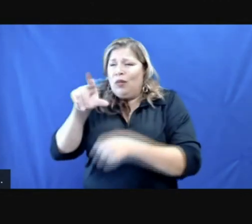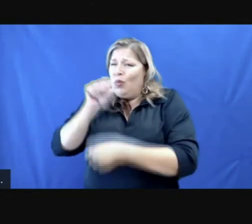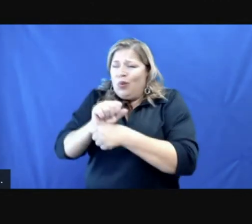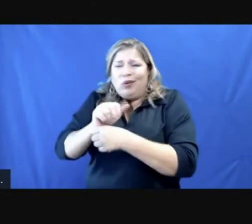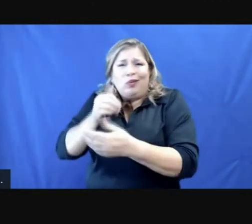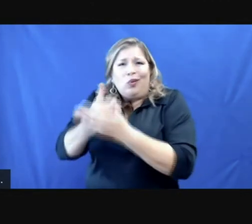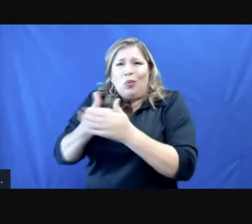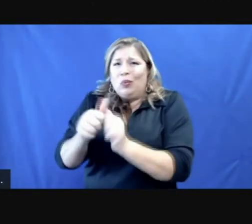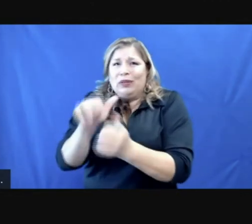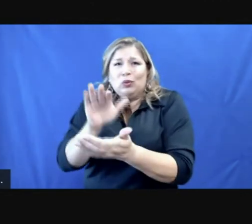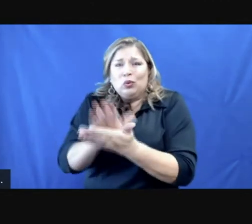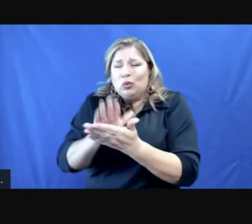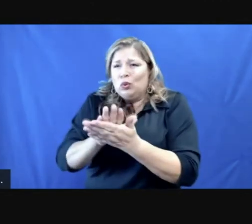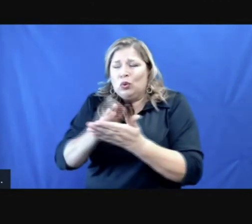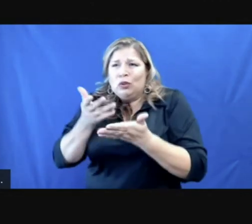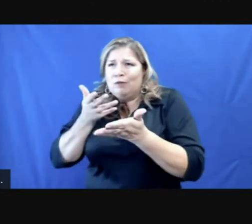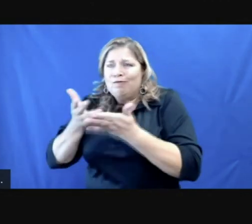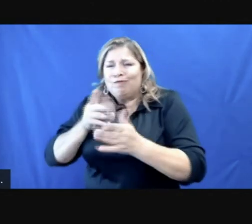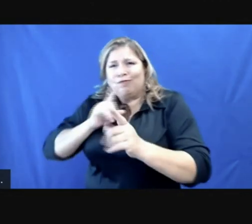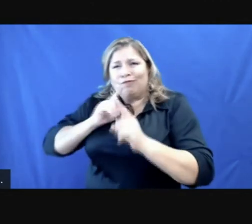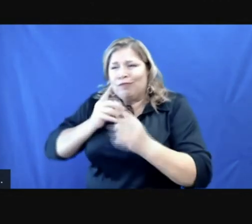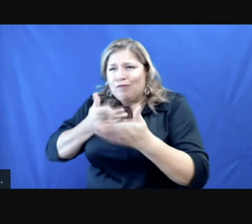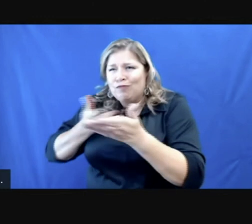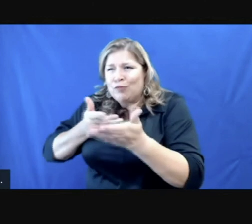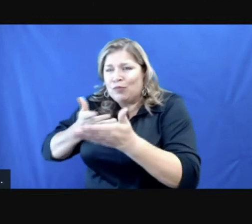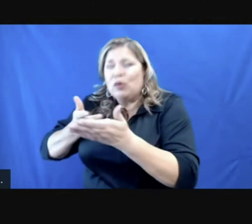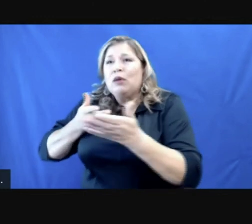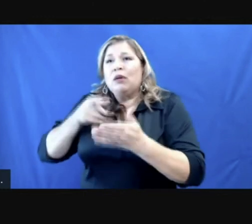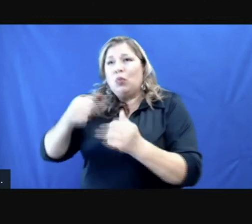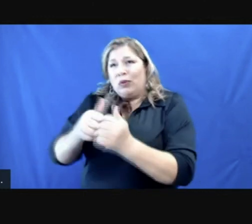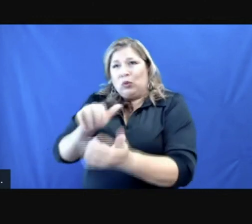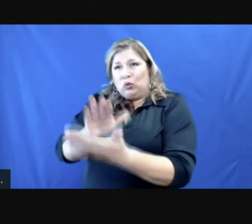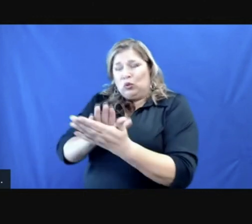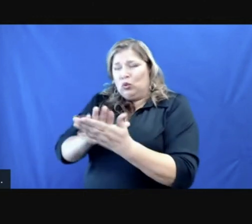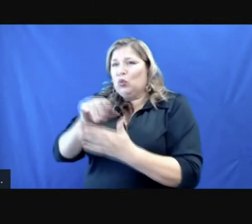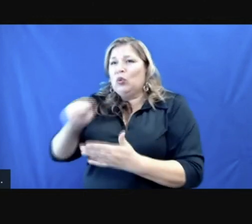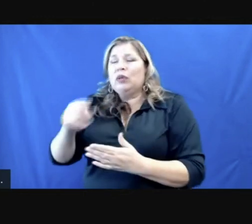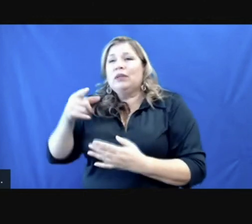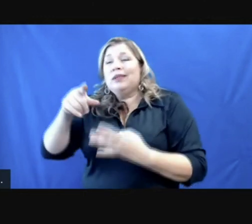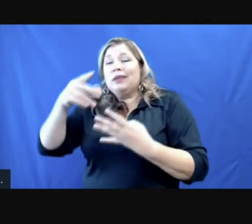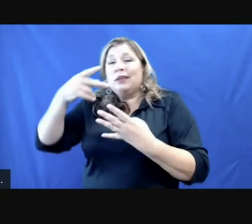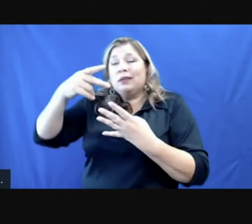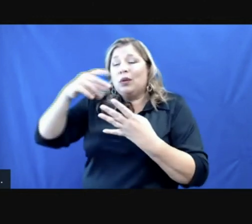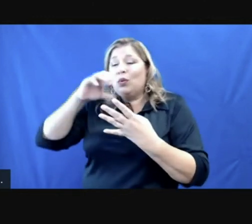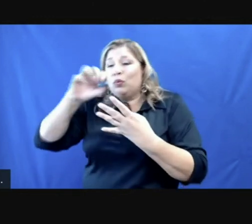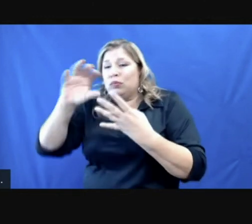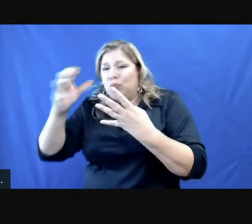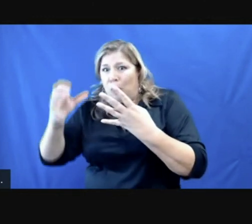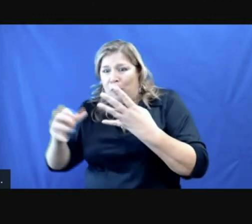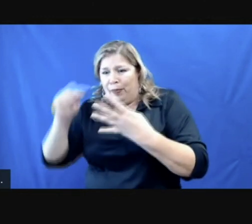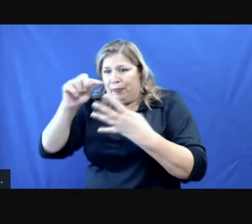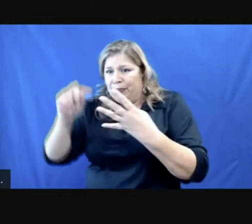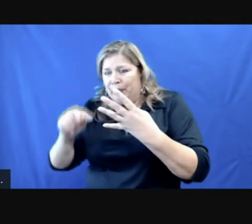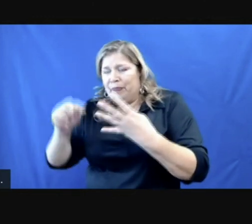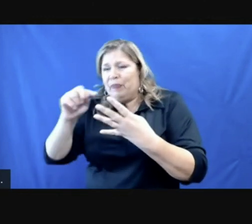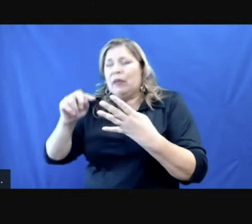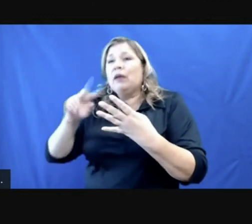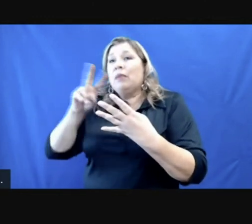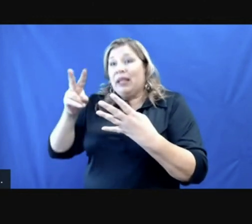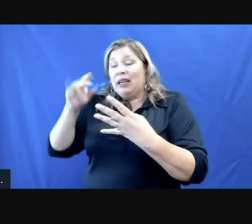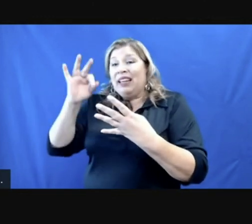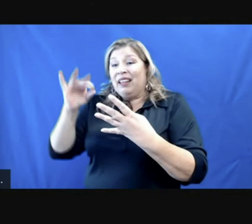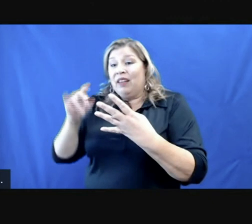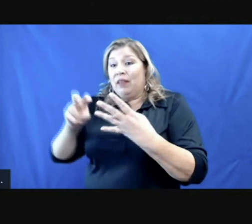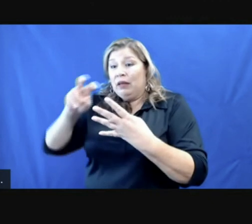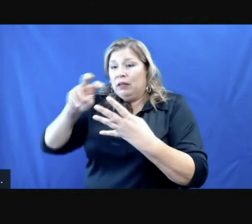those protocols in place in red and yellow and orange and yellow tiers helped us formulate plans,